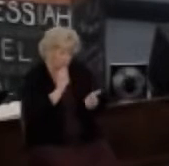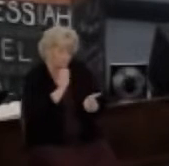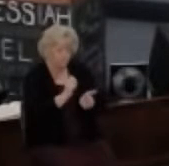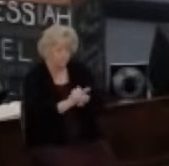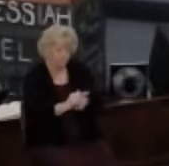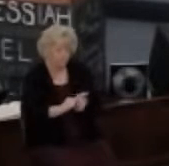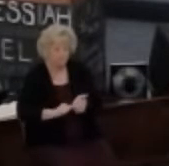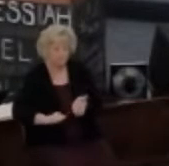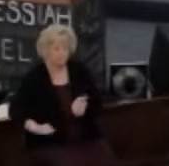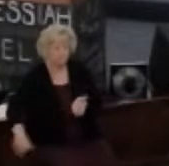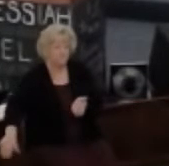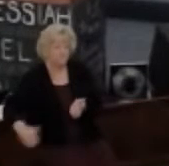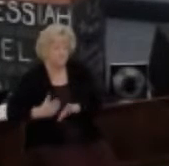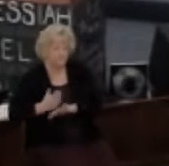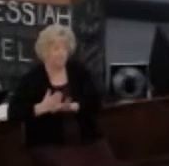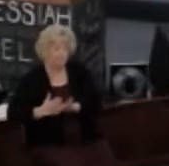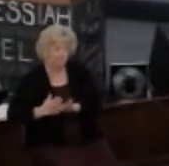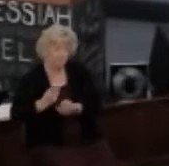things away,